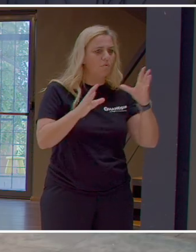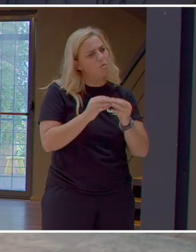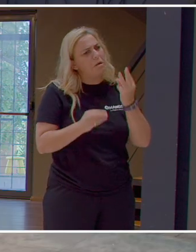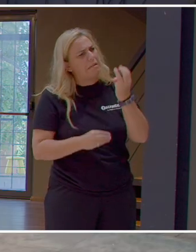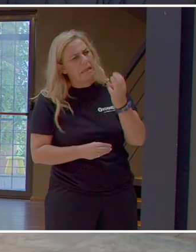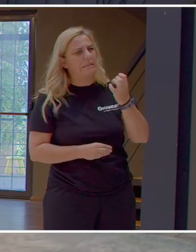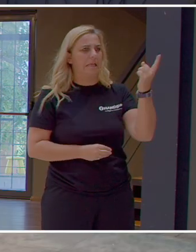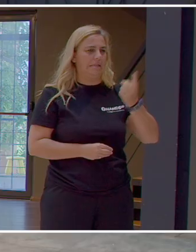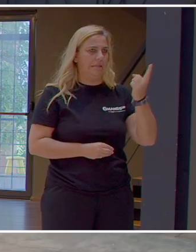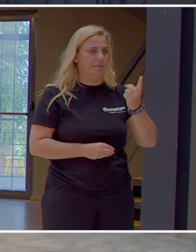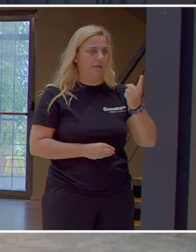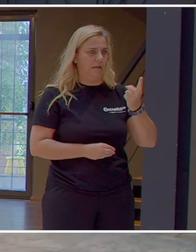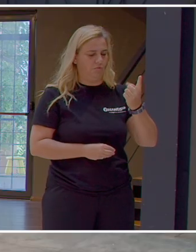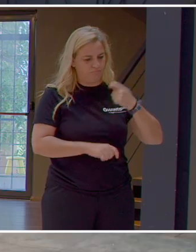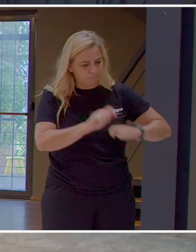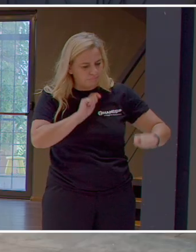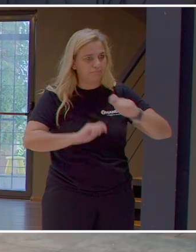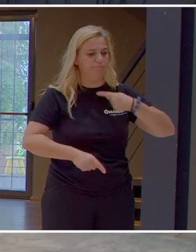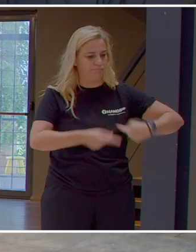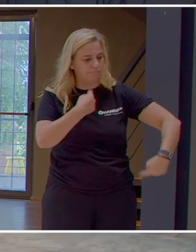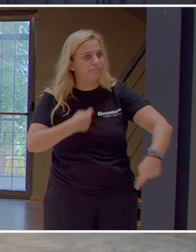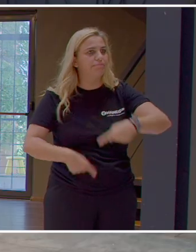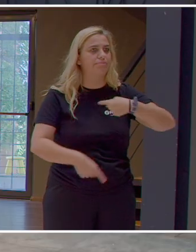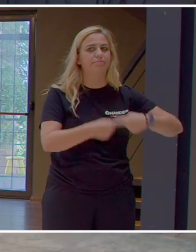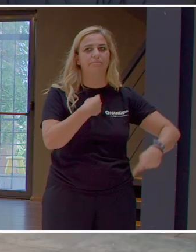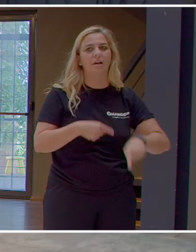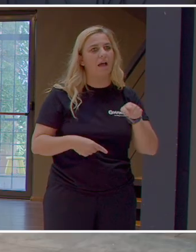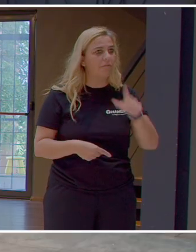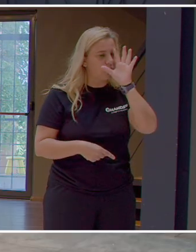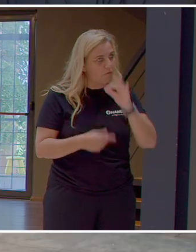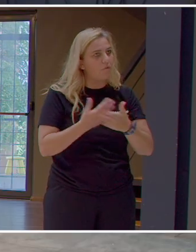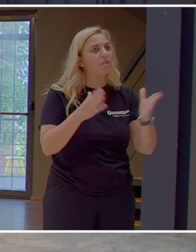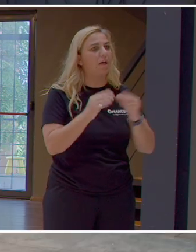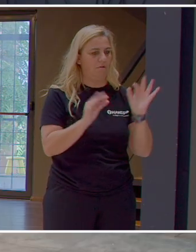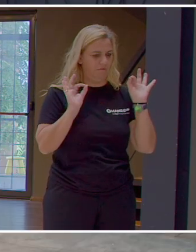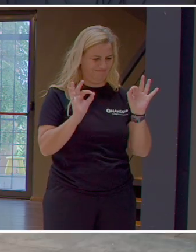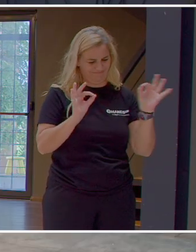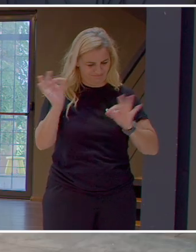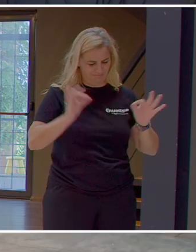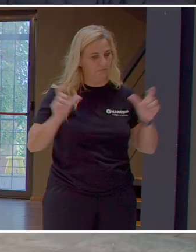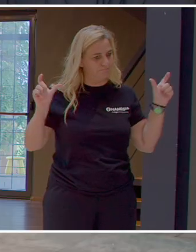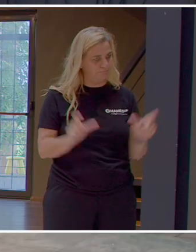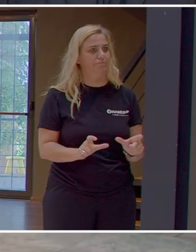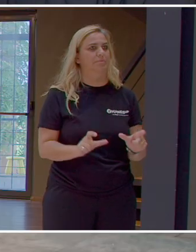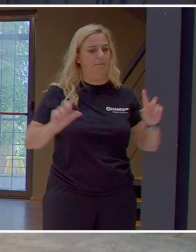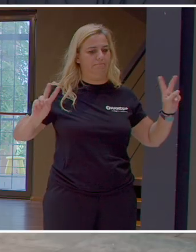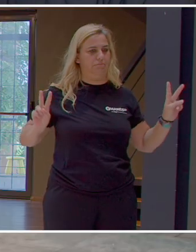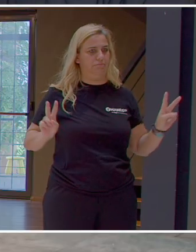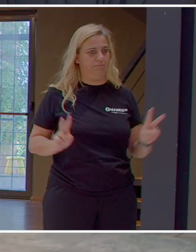on top of that, also in the same cycle, it is just anti-inflammatory to eat a lot of plant food